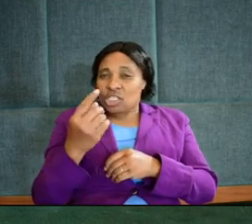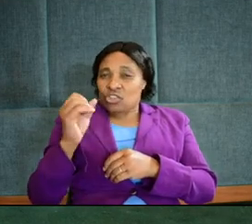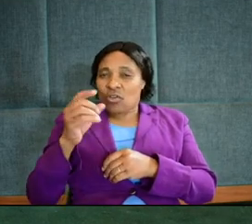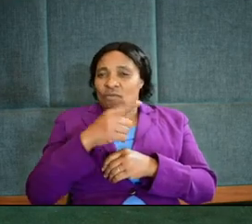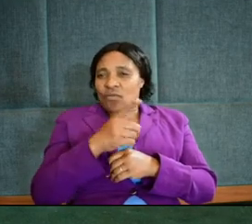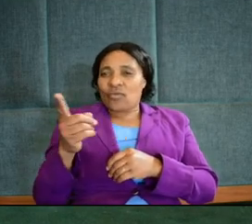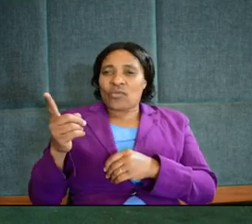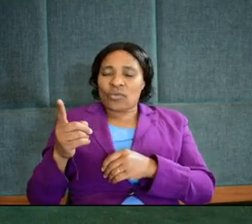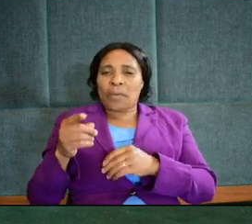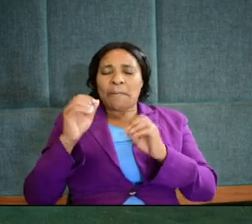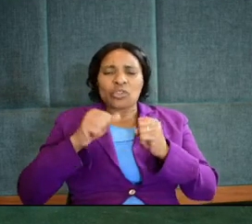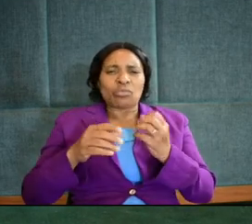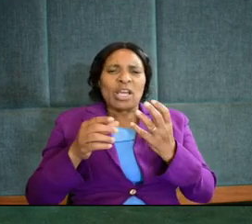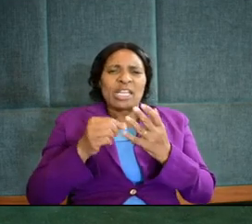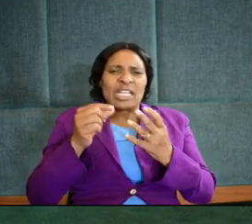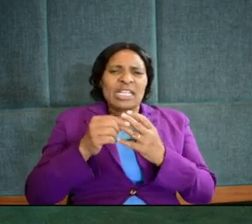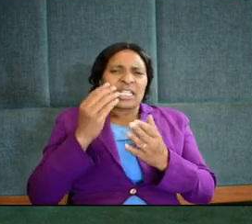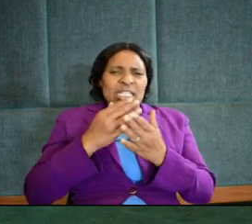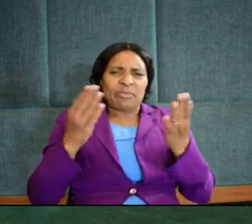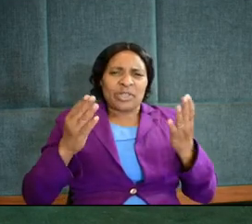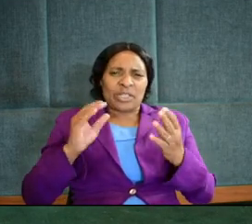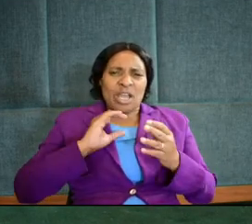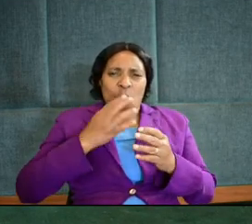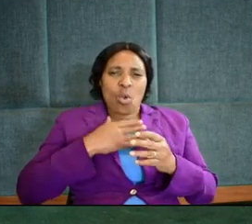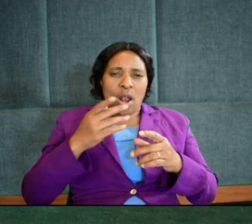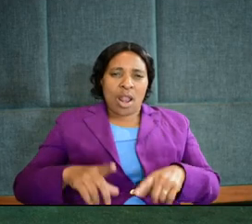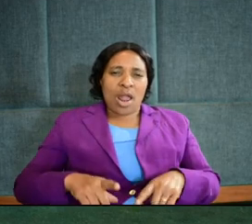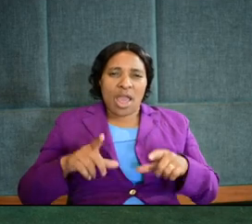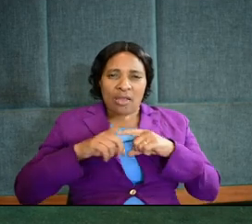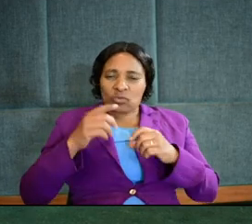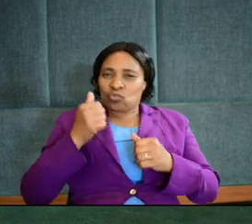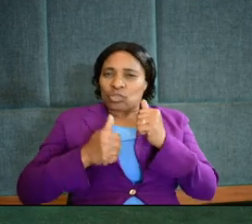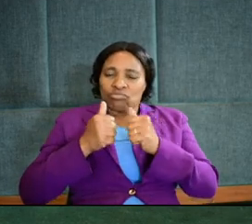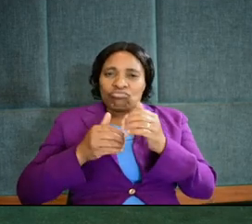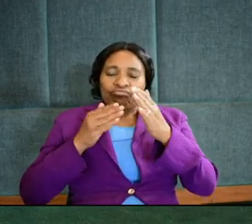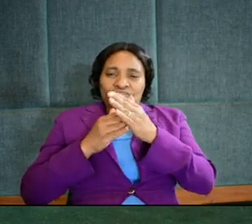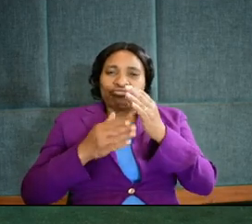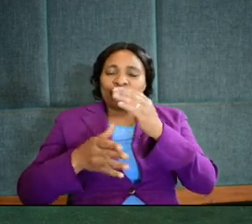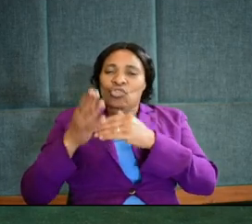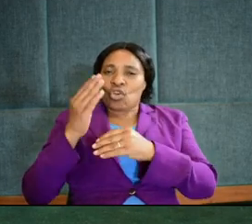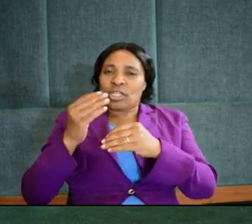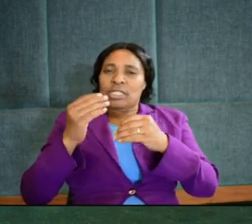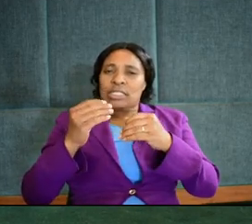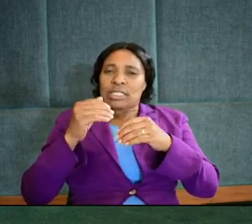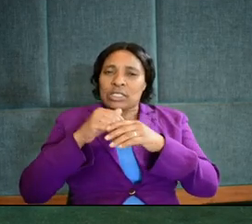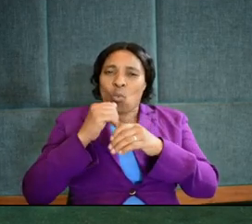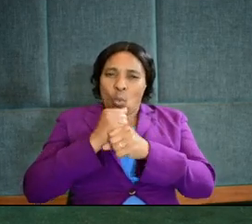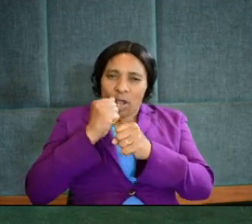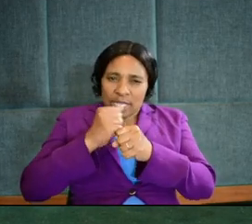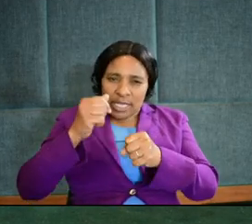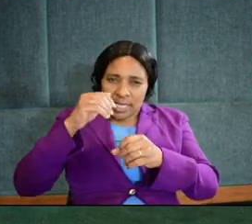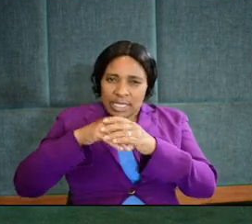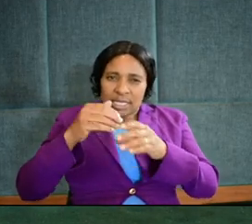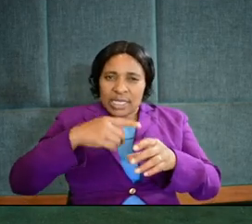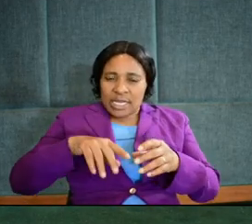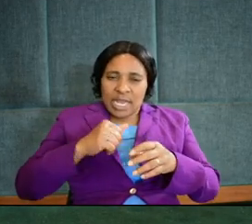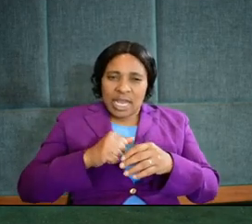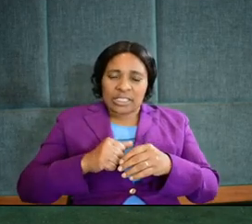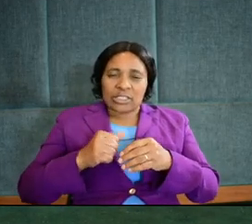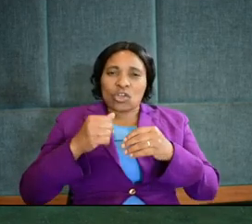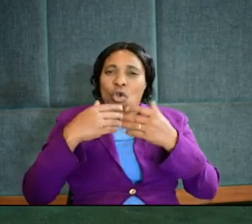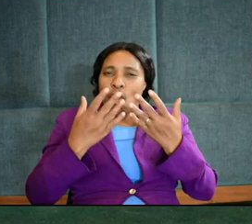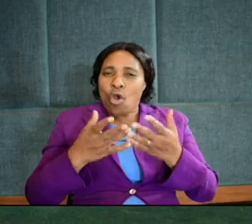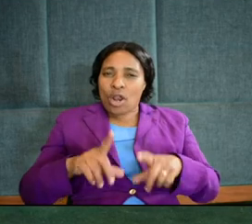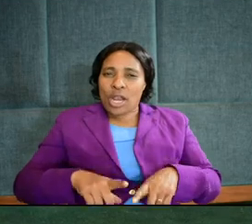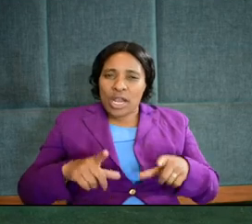you, that we should identify something in our life that's preventing God from living and working in us and his will through us.